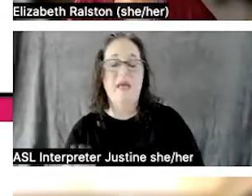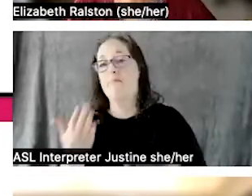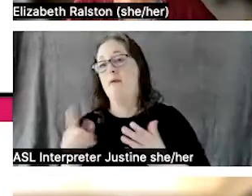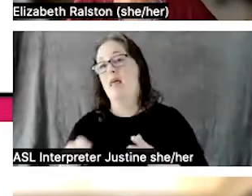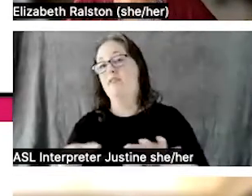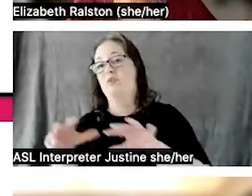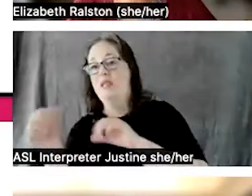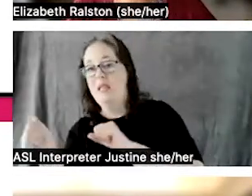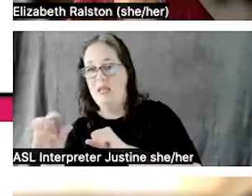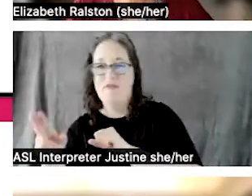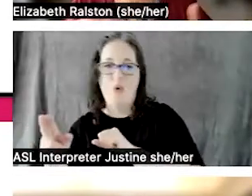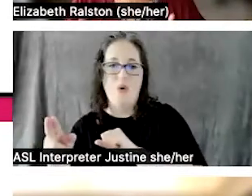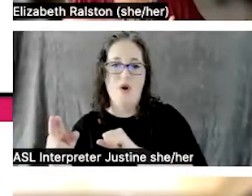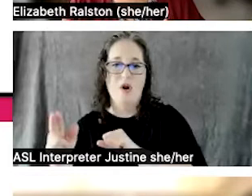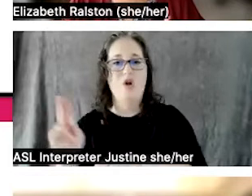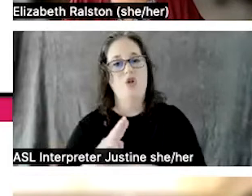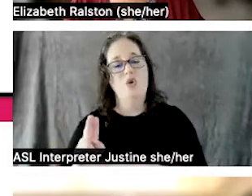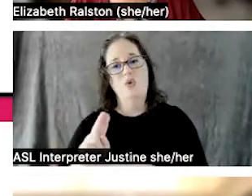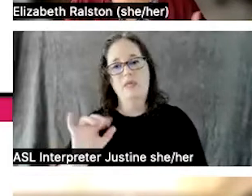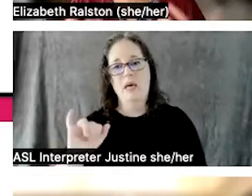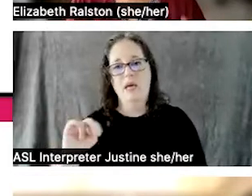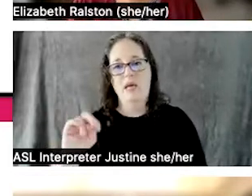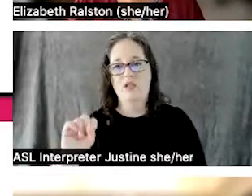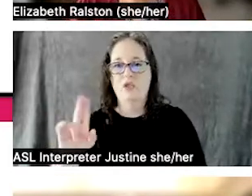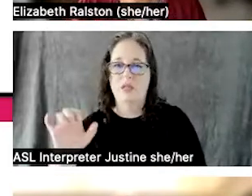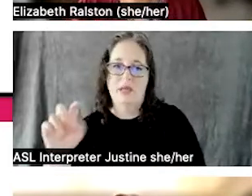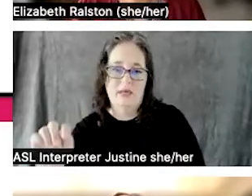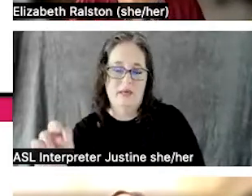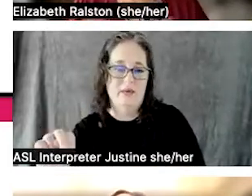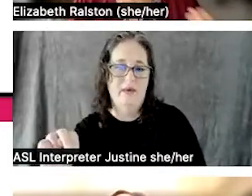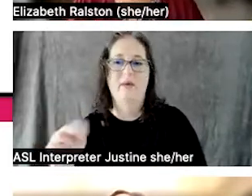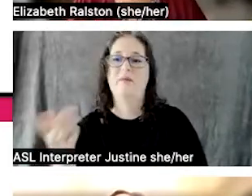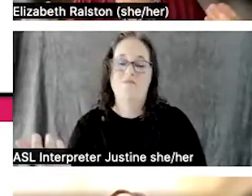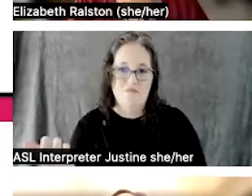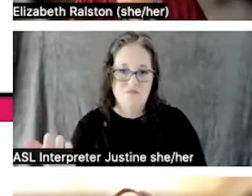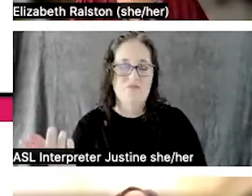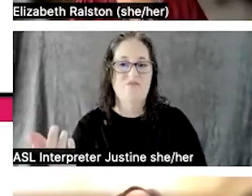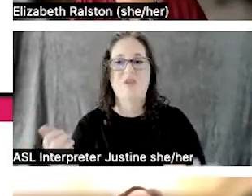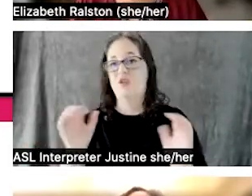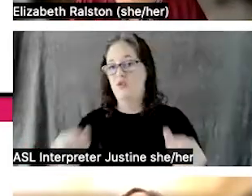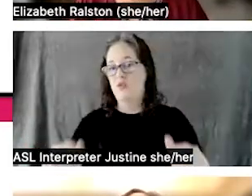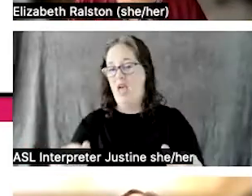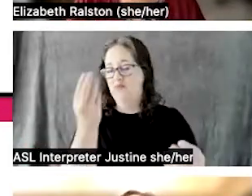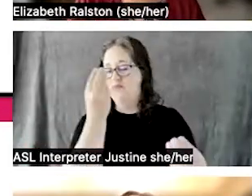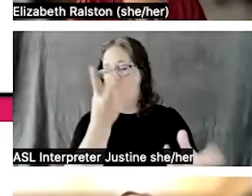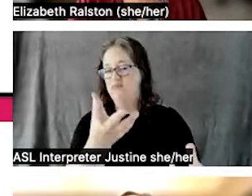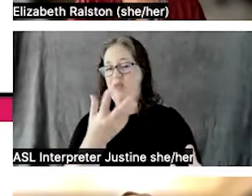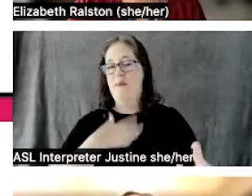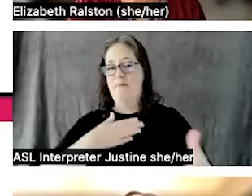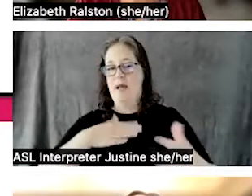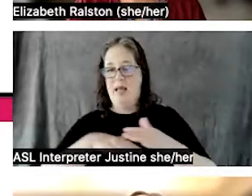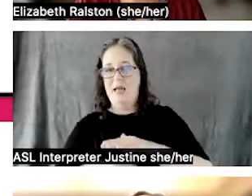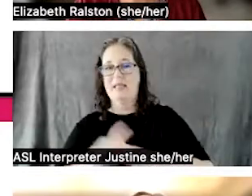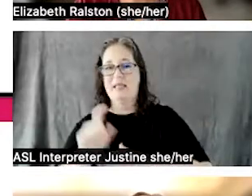use the insulin pump. On and on and on. And you can simply say, my access needs have been met.